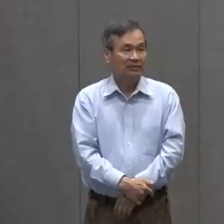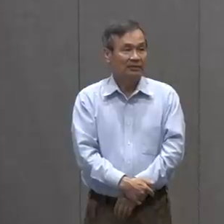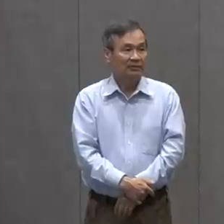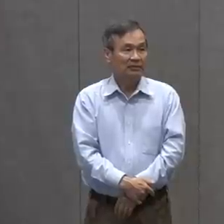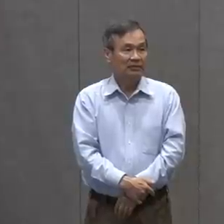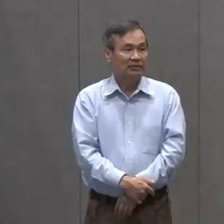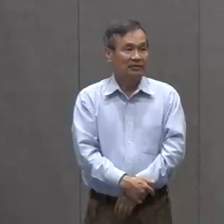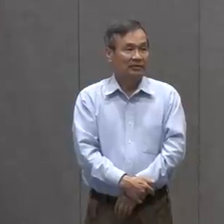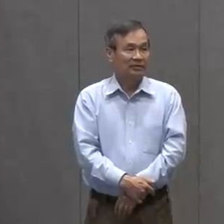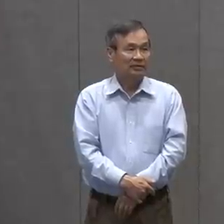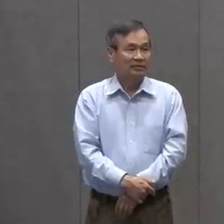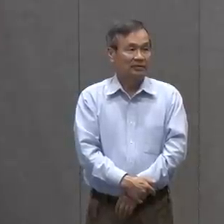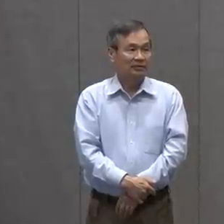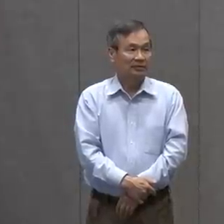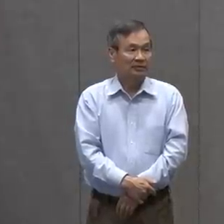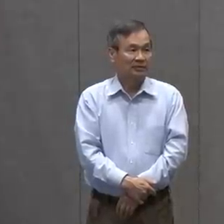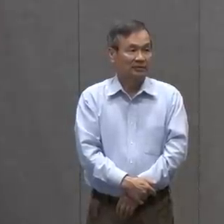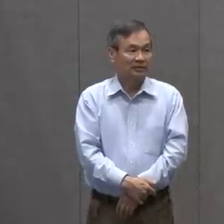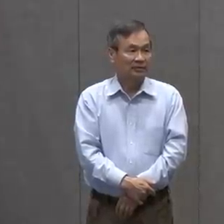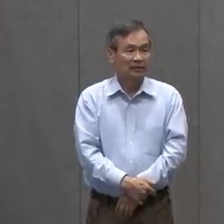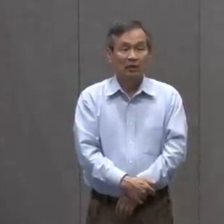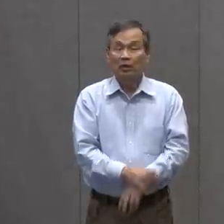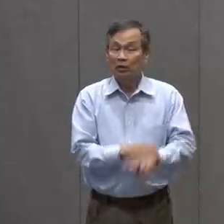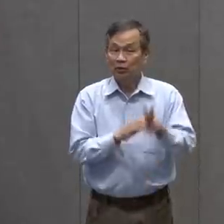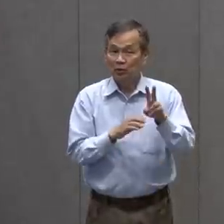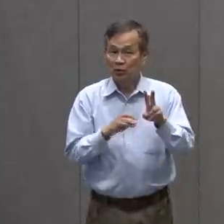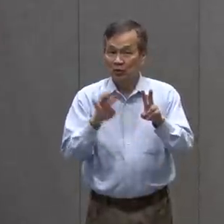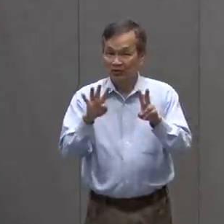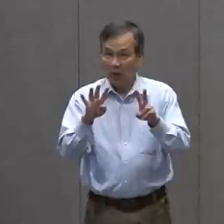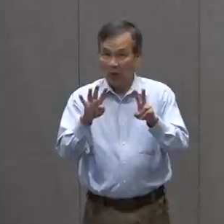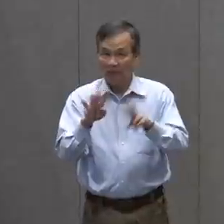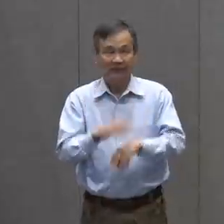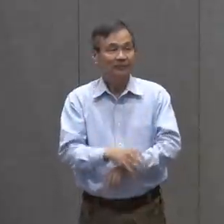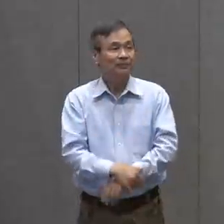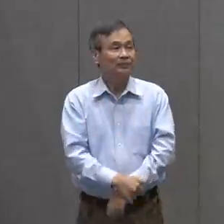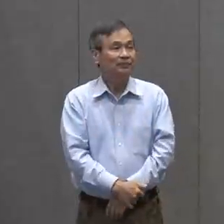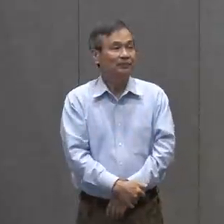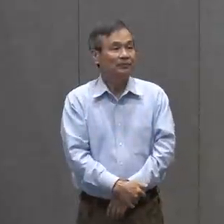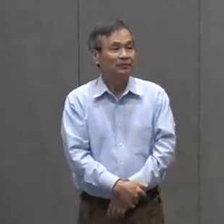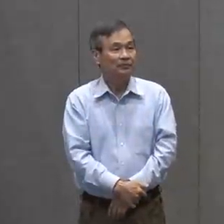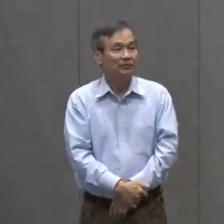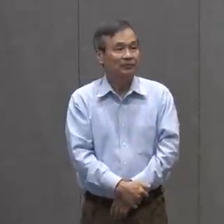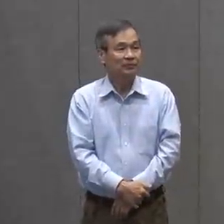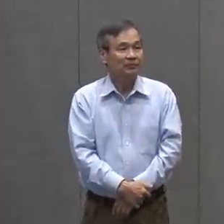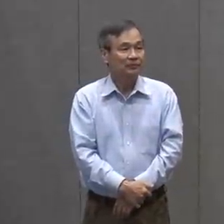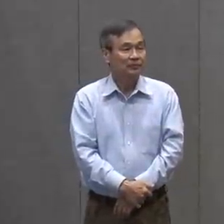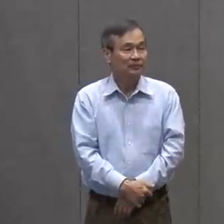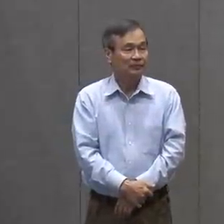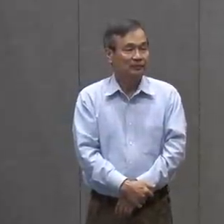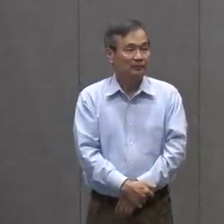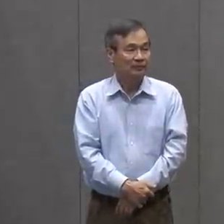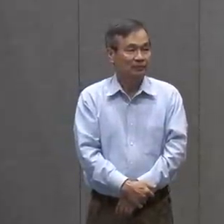Okay. 2 and a 4, so I have 6.